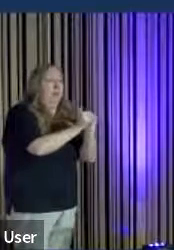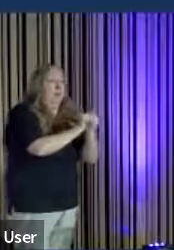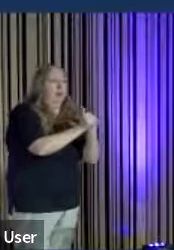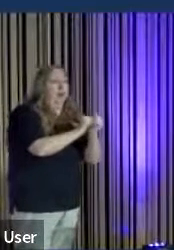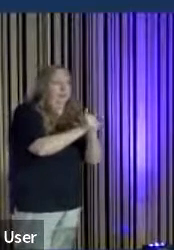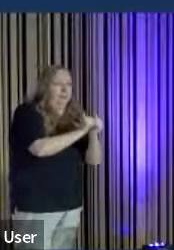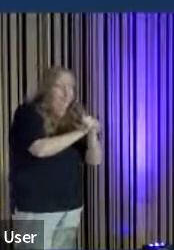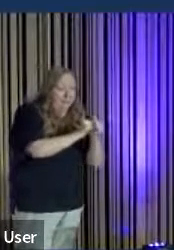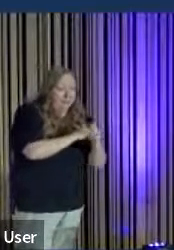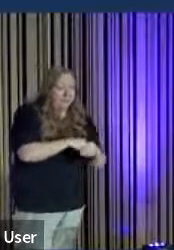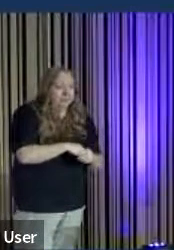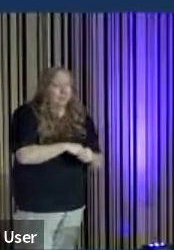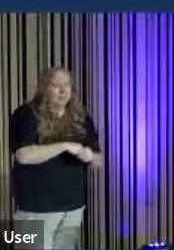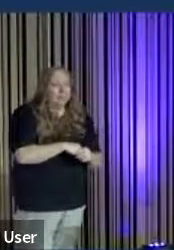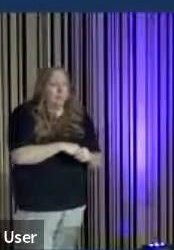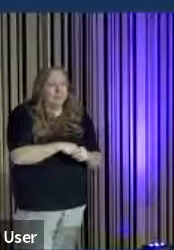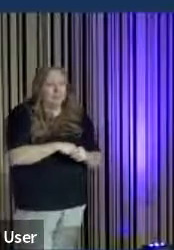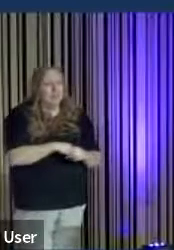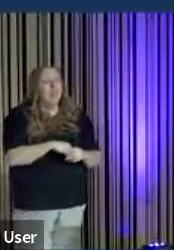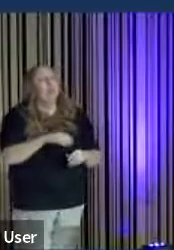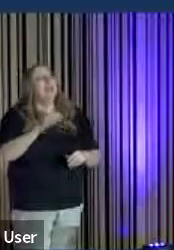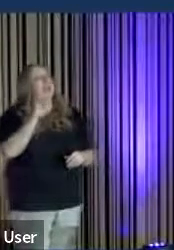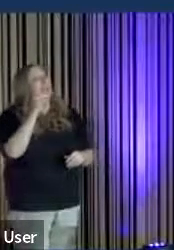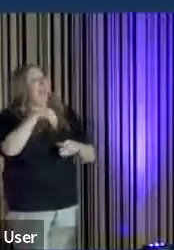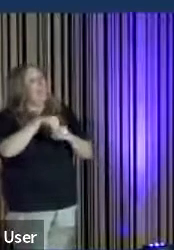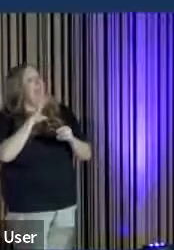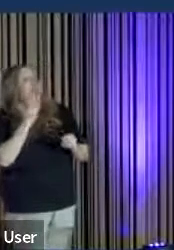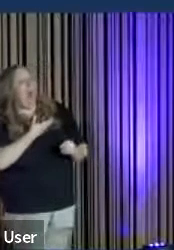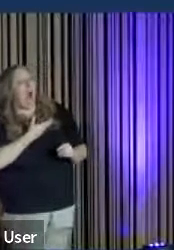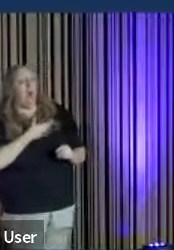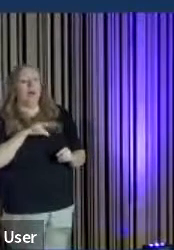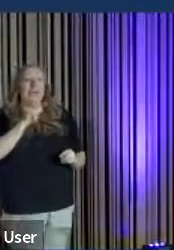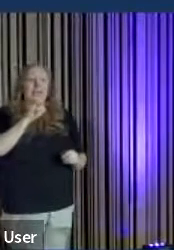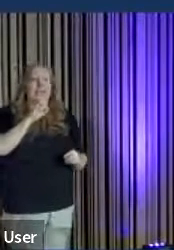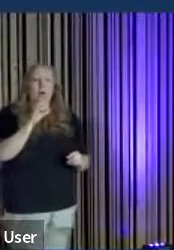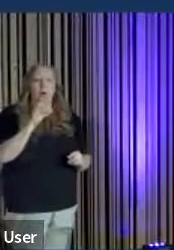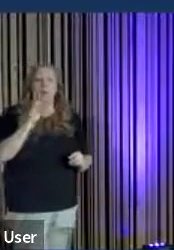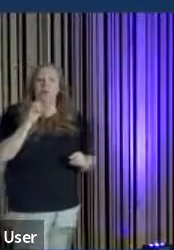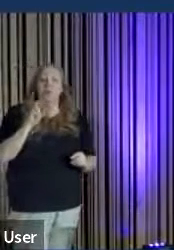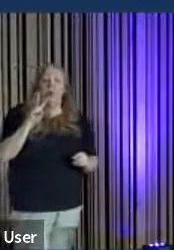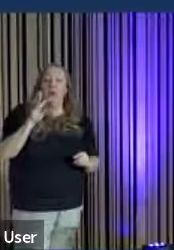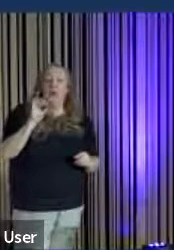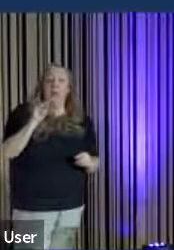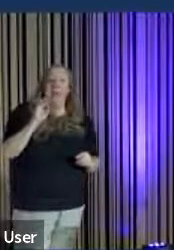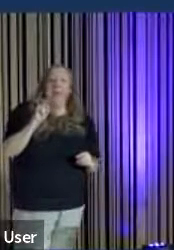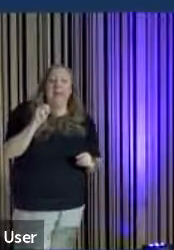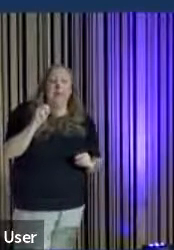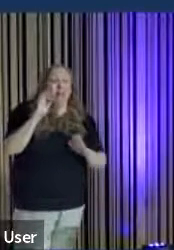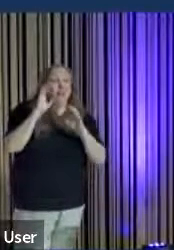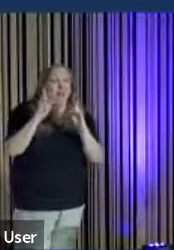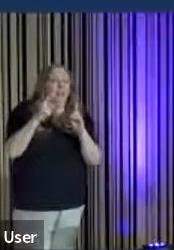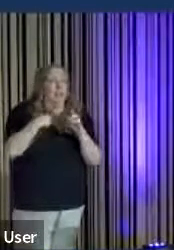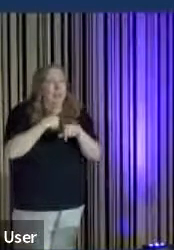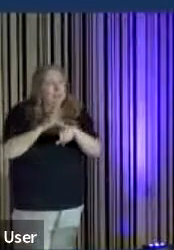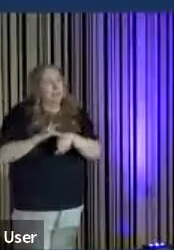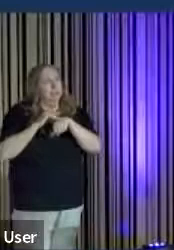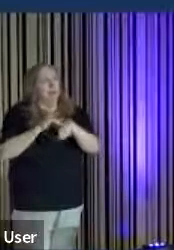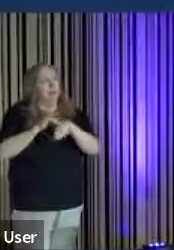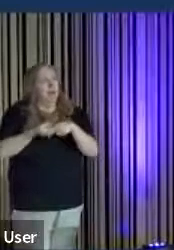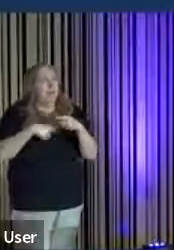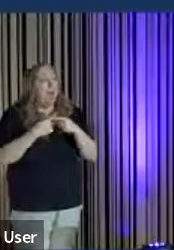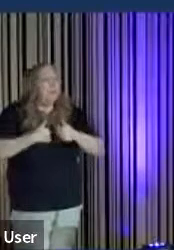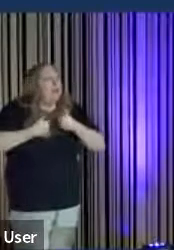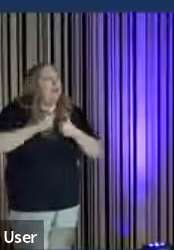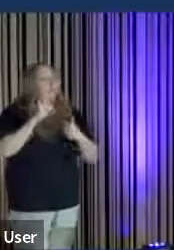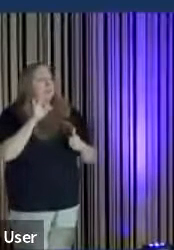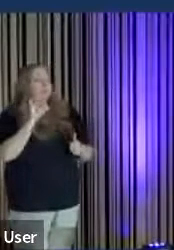our neo-Darwinian education, we think a lot about survival of the fittest, competition,